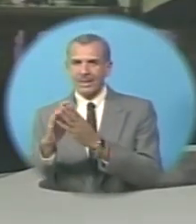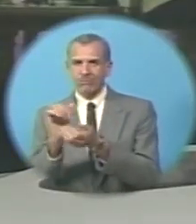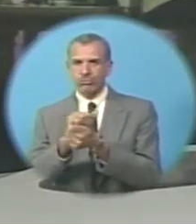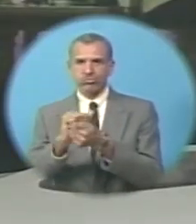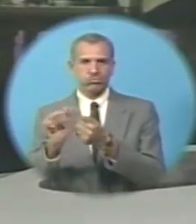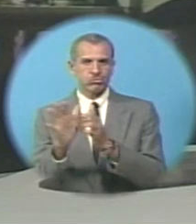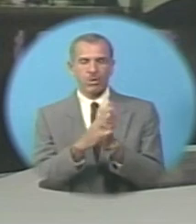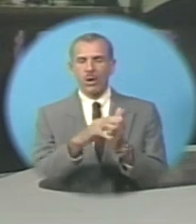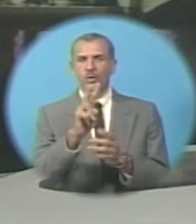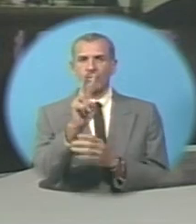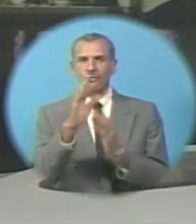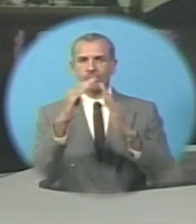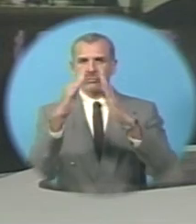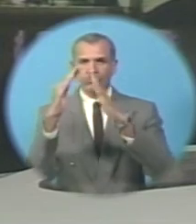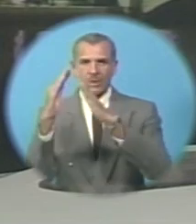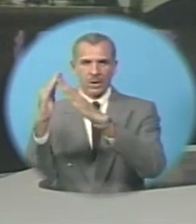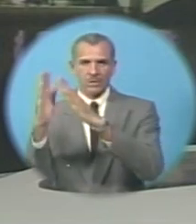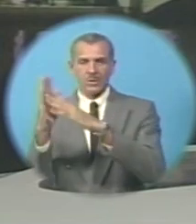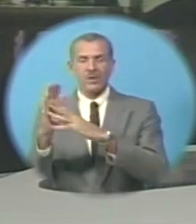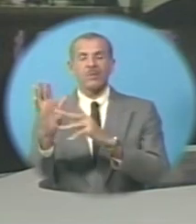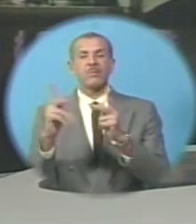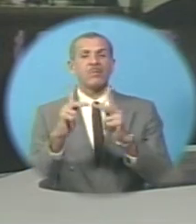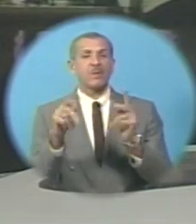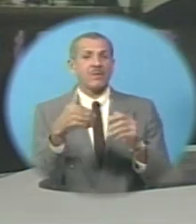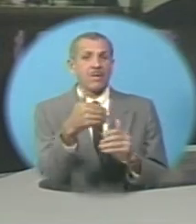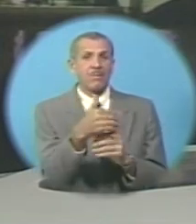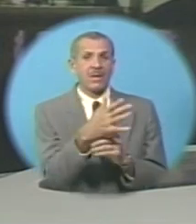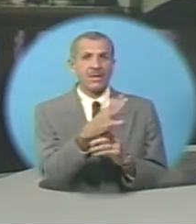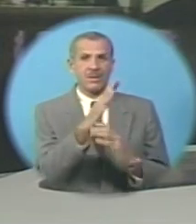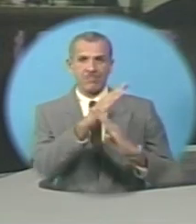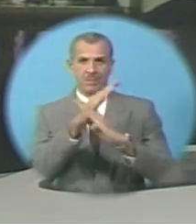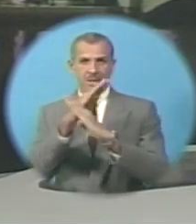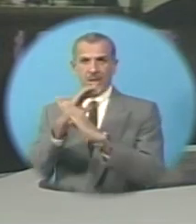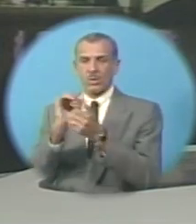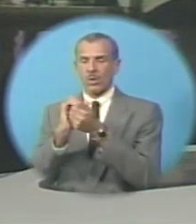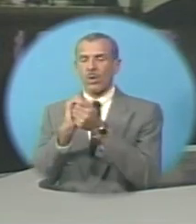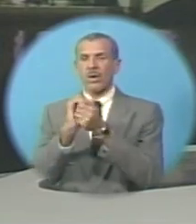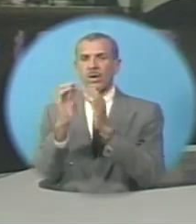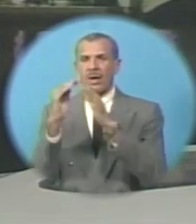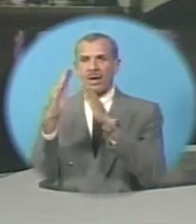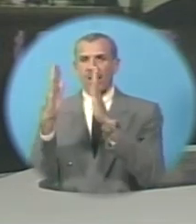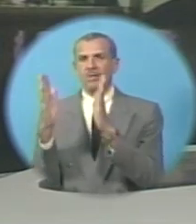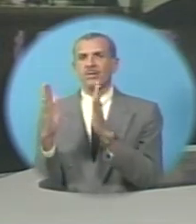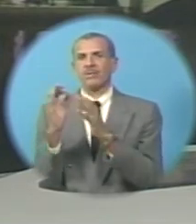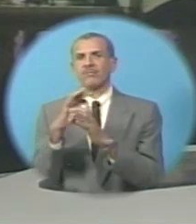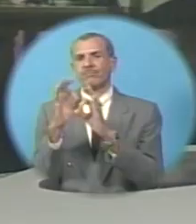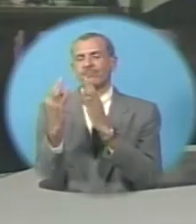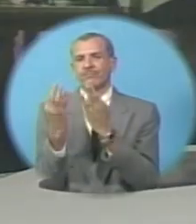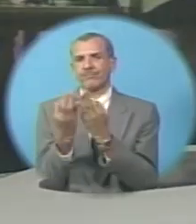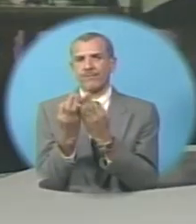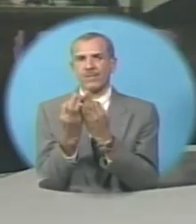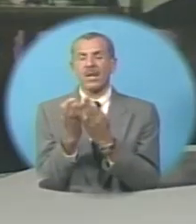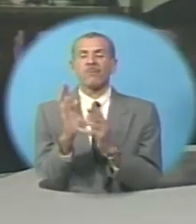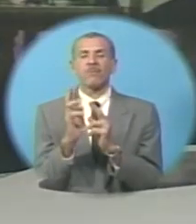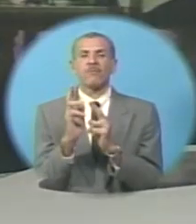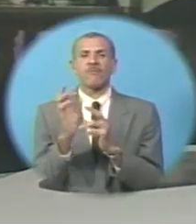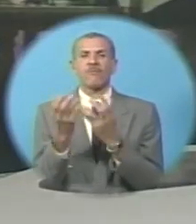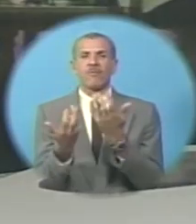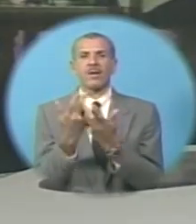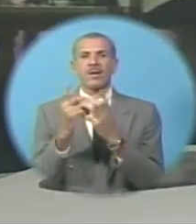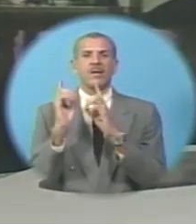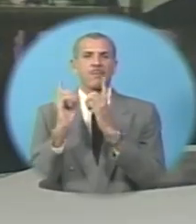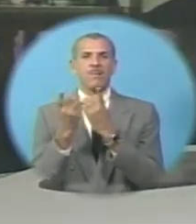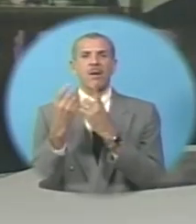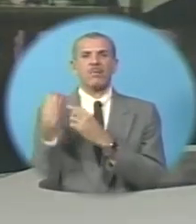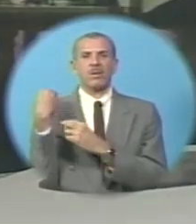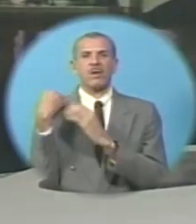two homes, with residents nearby forced to take action to protect their own households. Fire officials responded to the call and contained the blaze